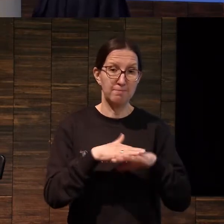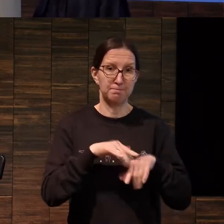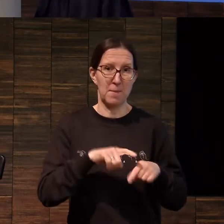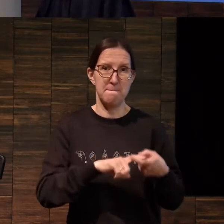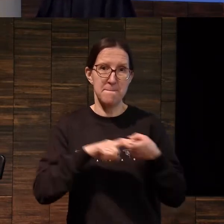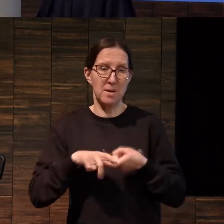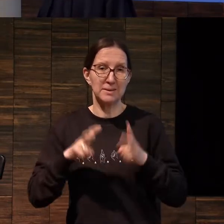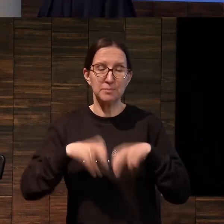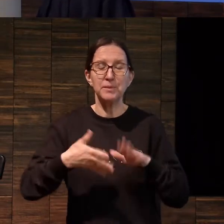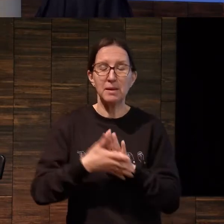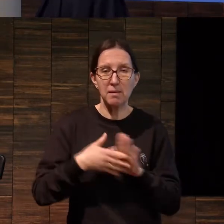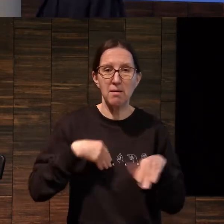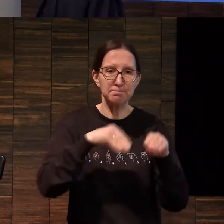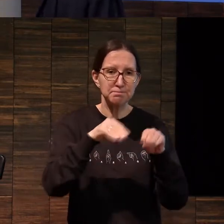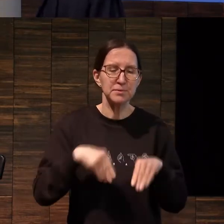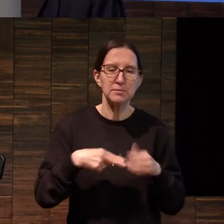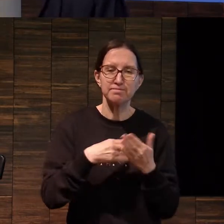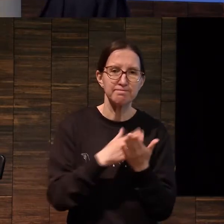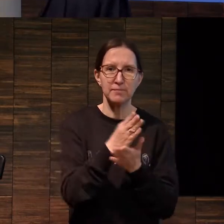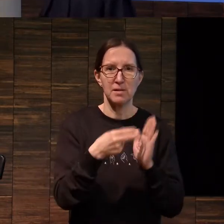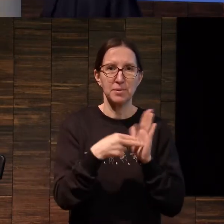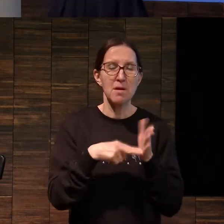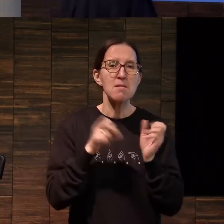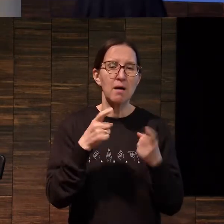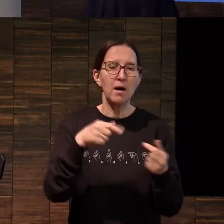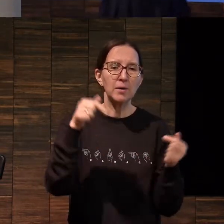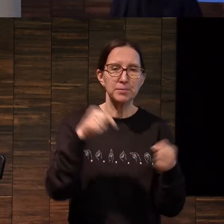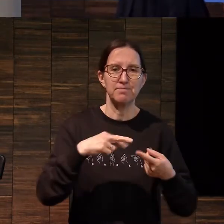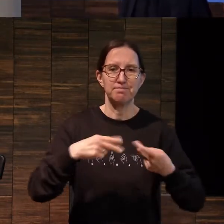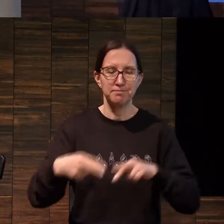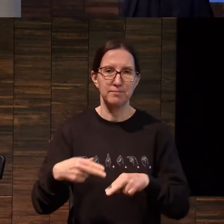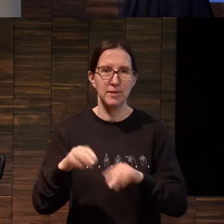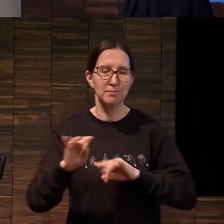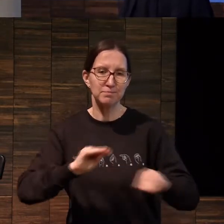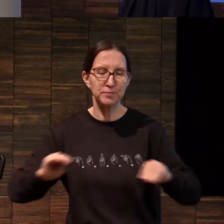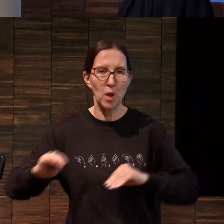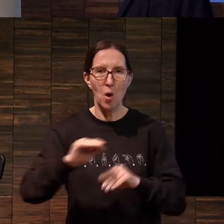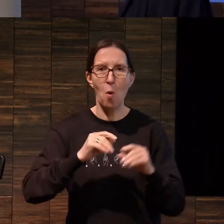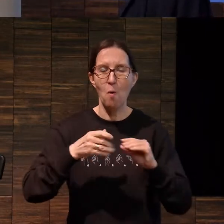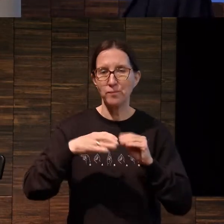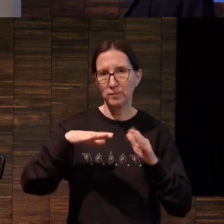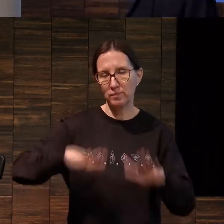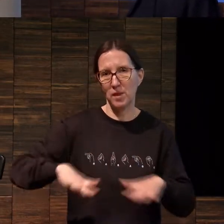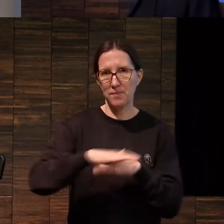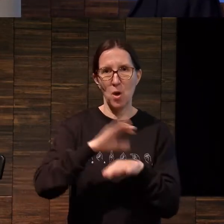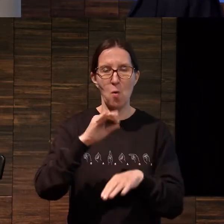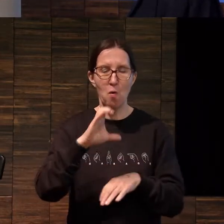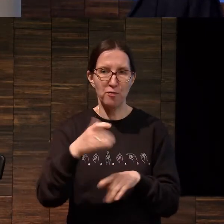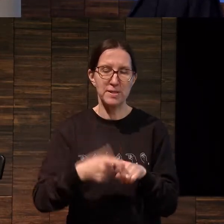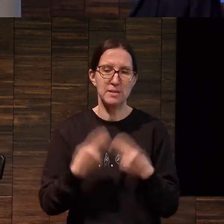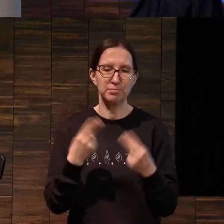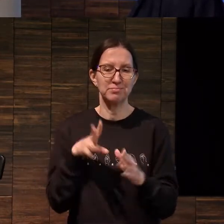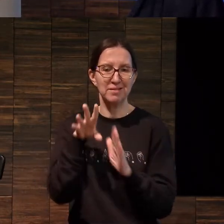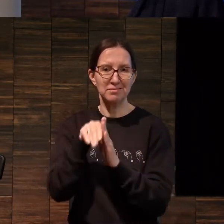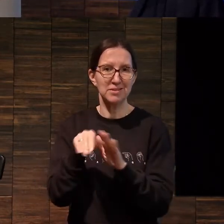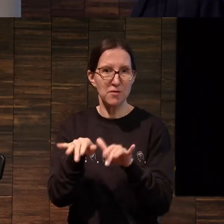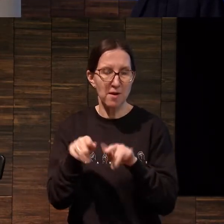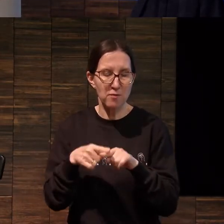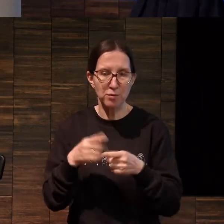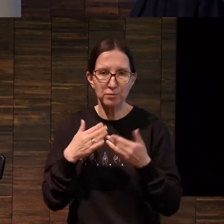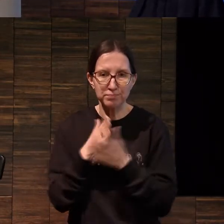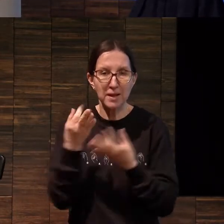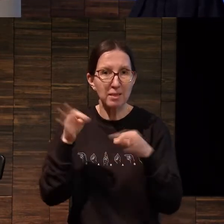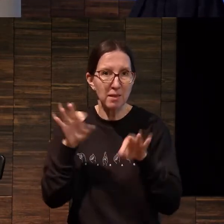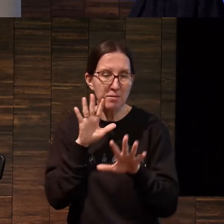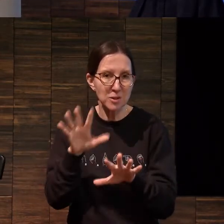with disabilities. Based on this study, I wrote my guidelines on adapting offices, on creating